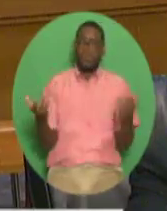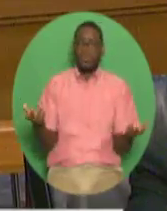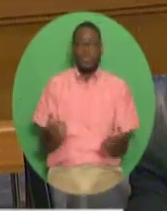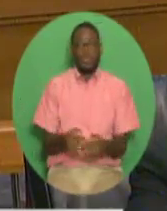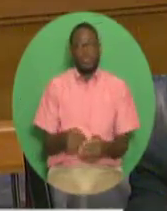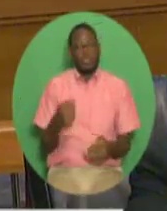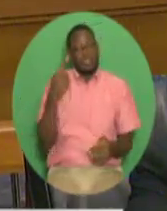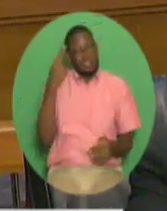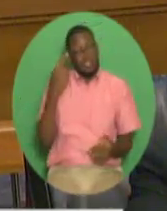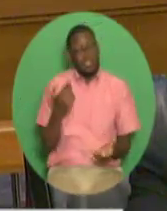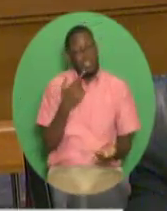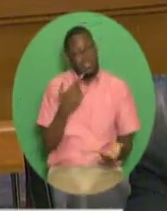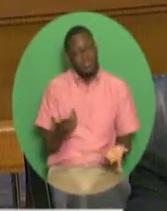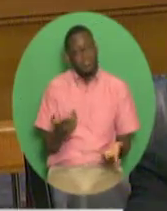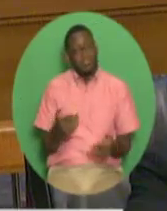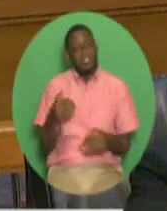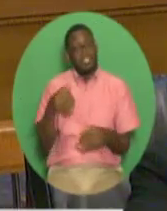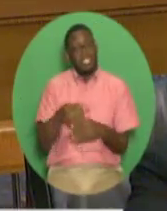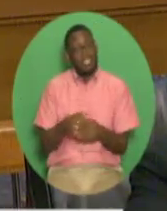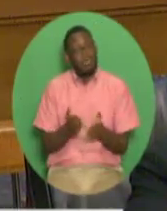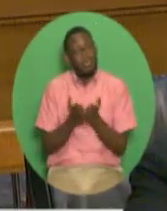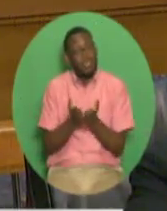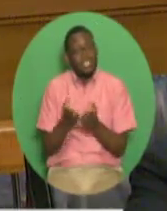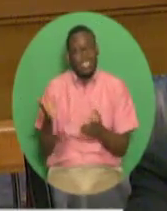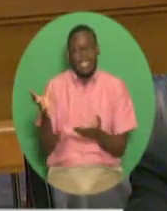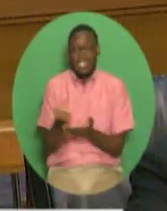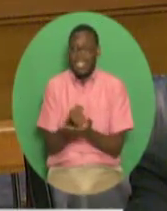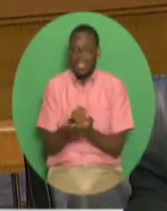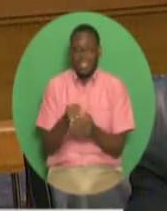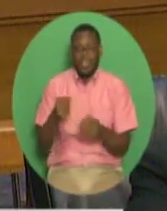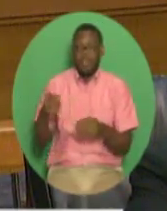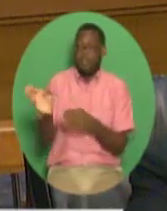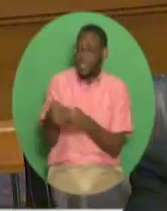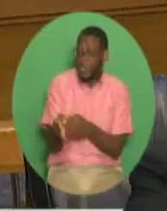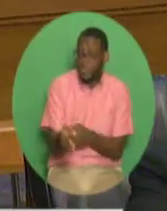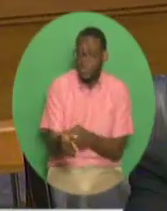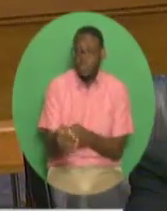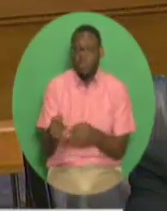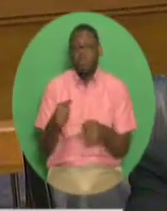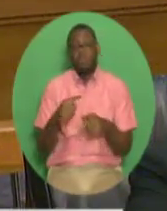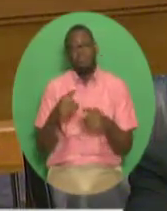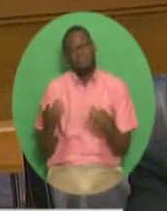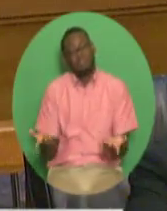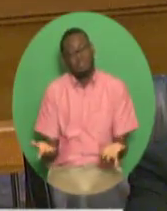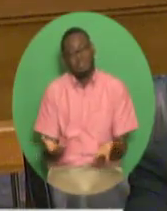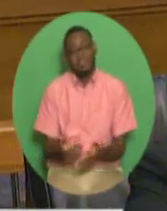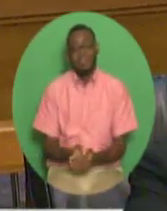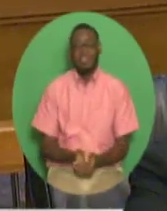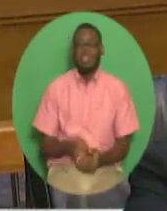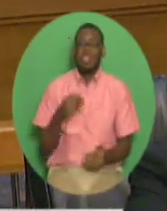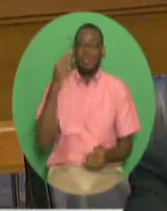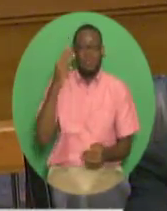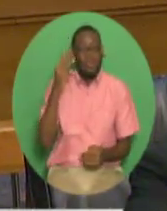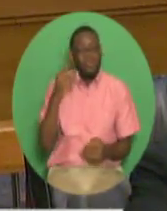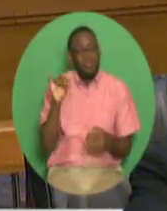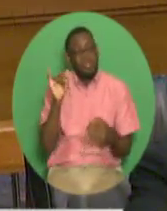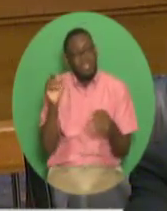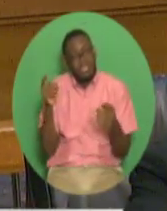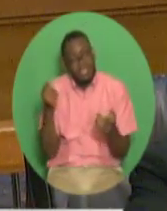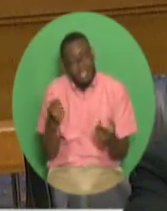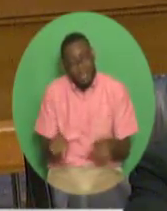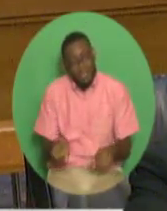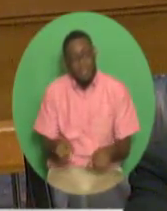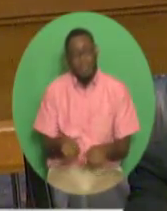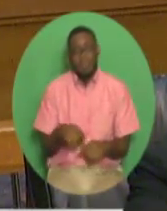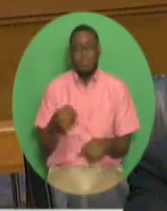as to how this will impact on their livelihood. And again, I would urge the Minister of Finance perhaps to look